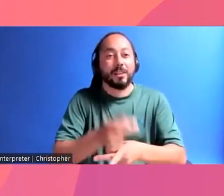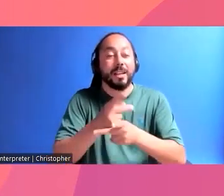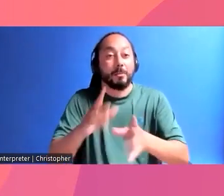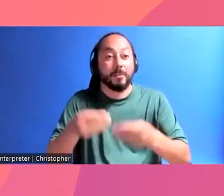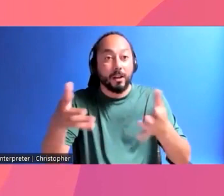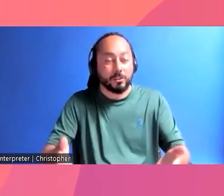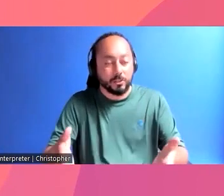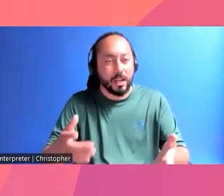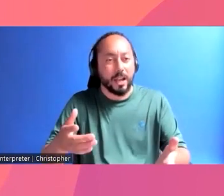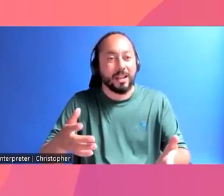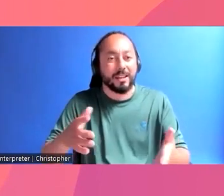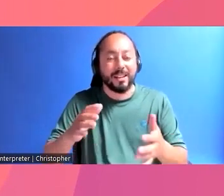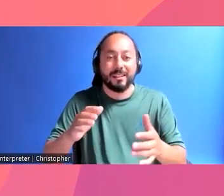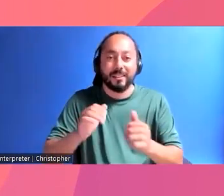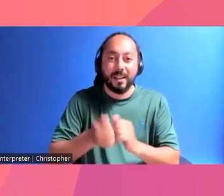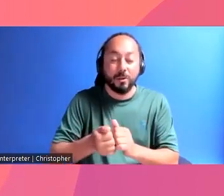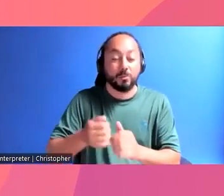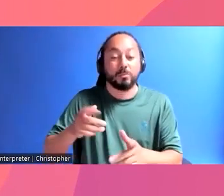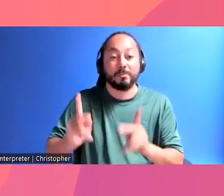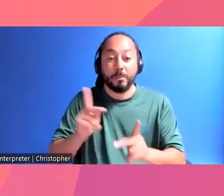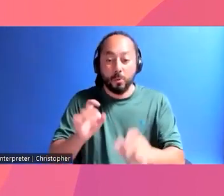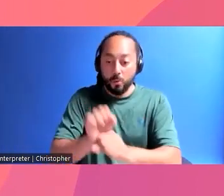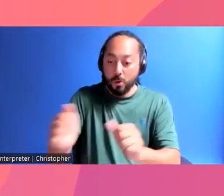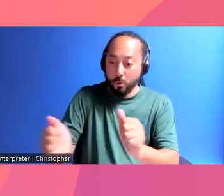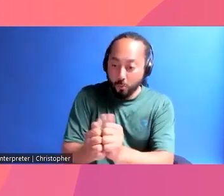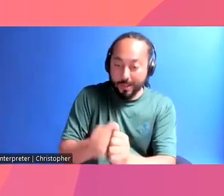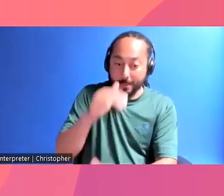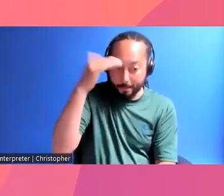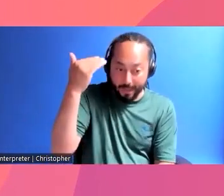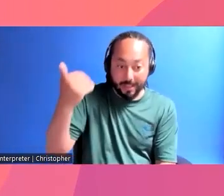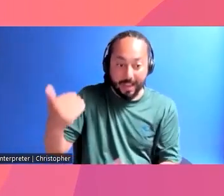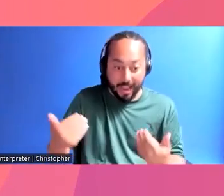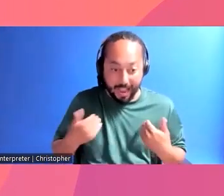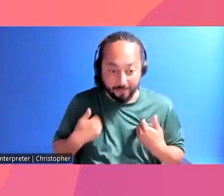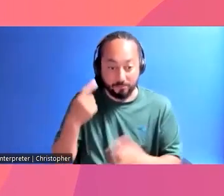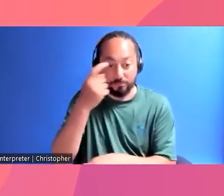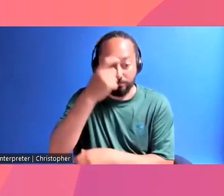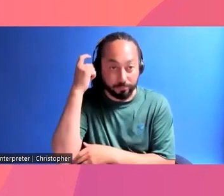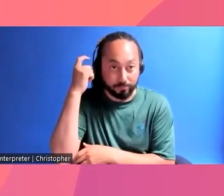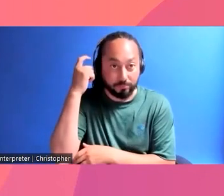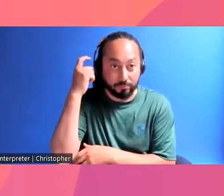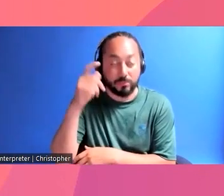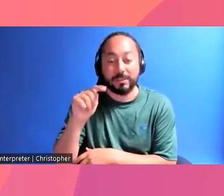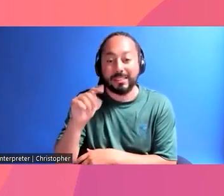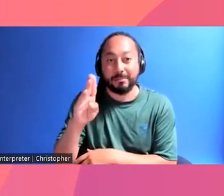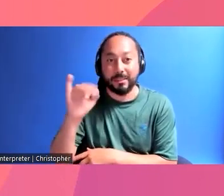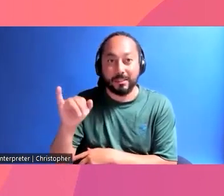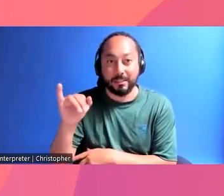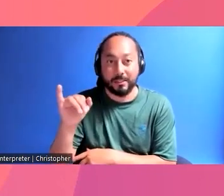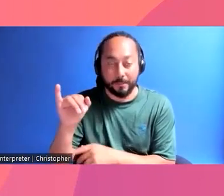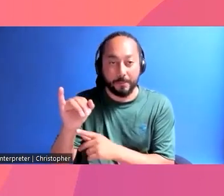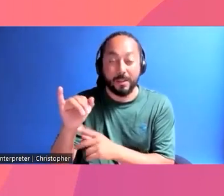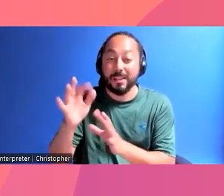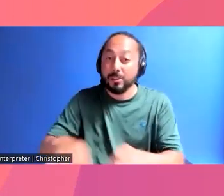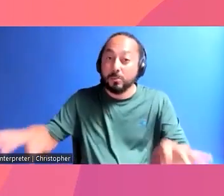individuals working with Black people with traumatic brain injury, we also need to be critical about the kinds of knowledge that